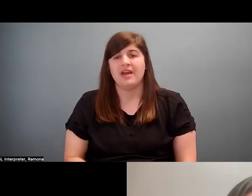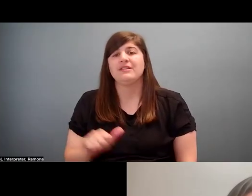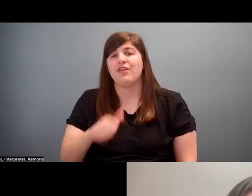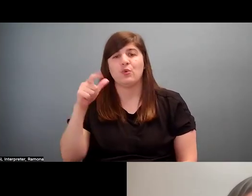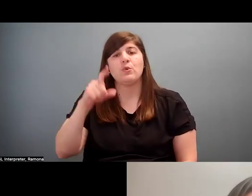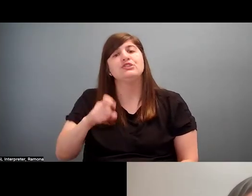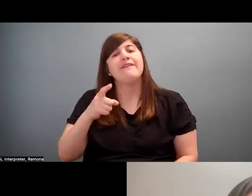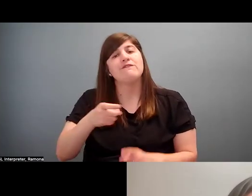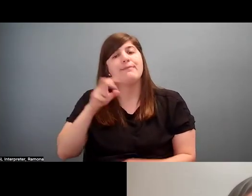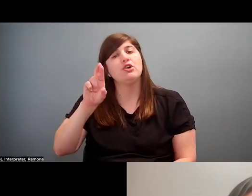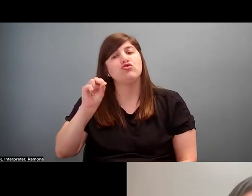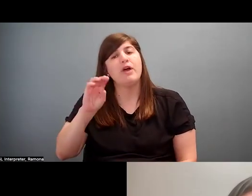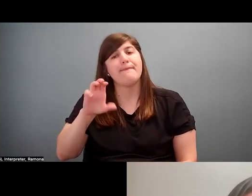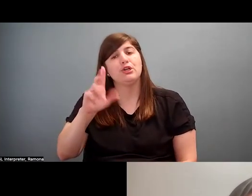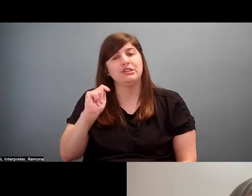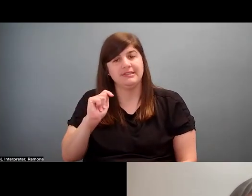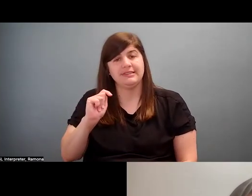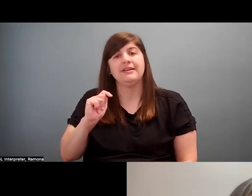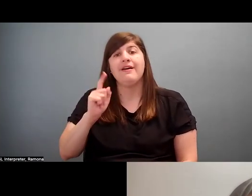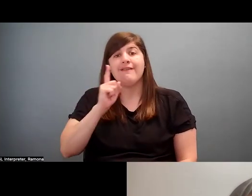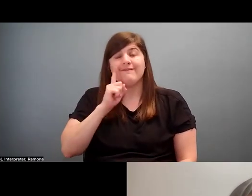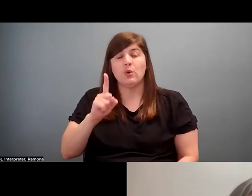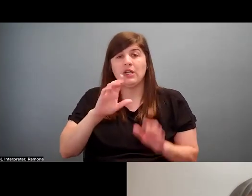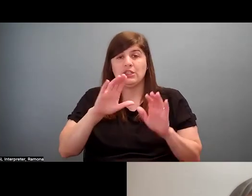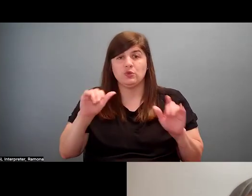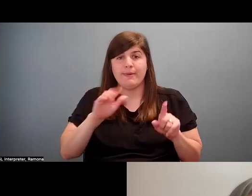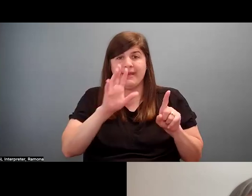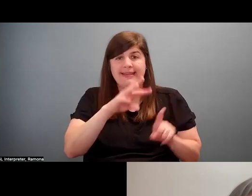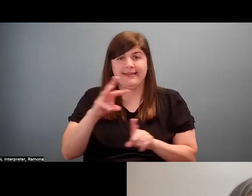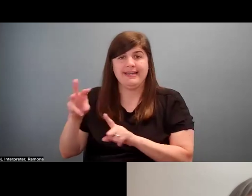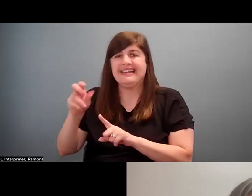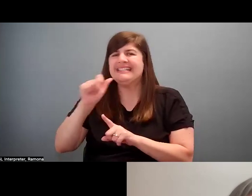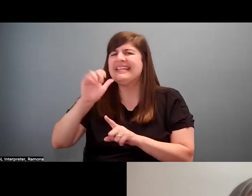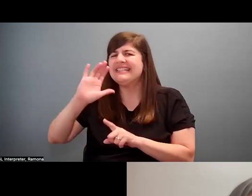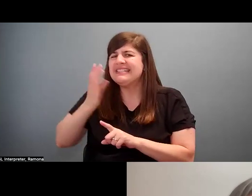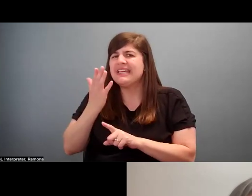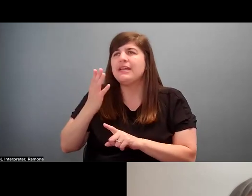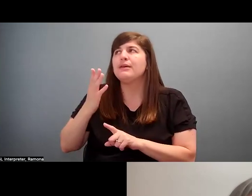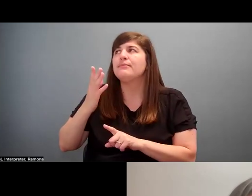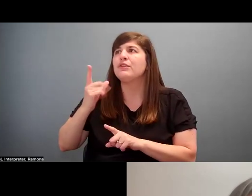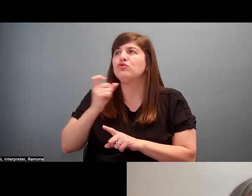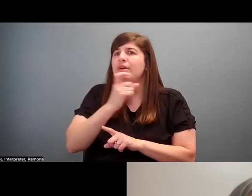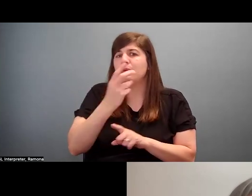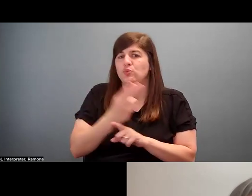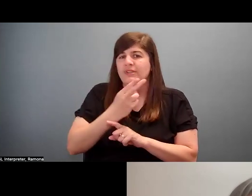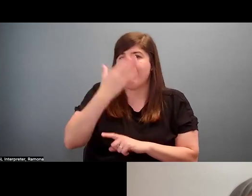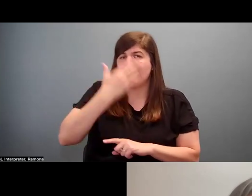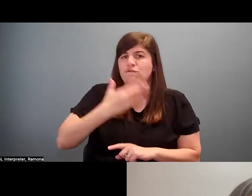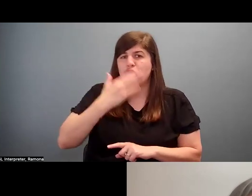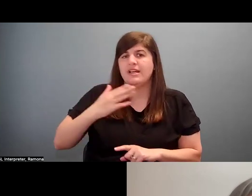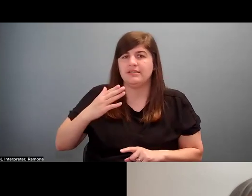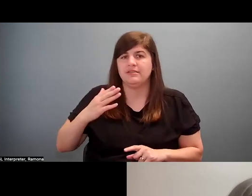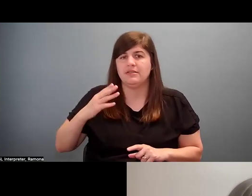question from Robert. In the swimming footage, it didn't look like the shrimp used its front arms at